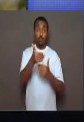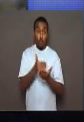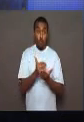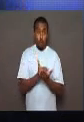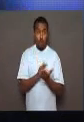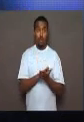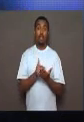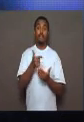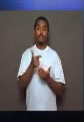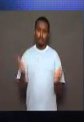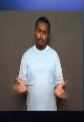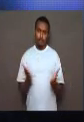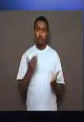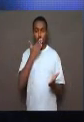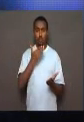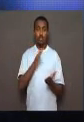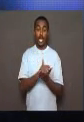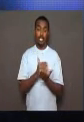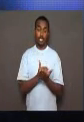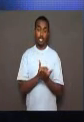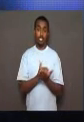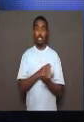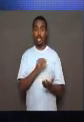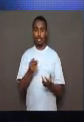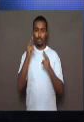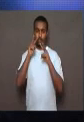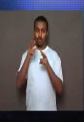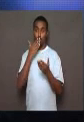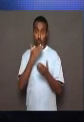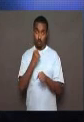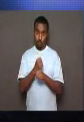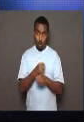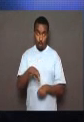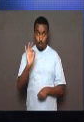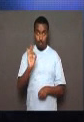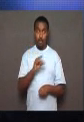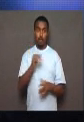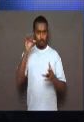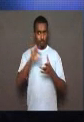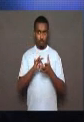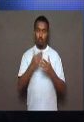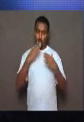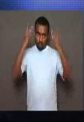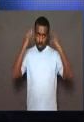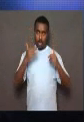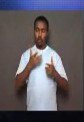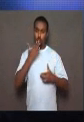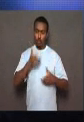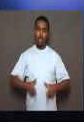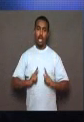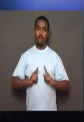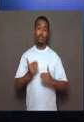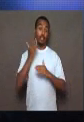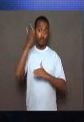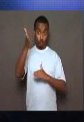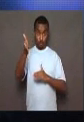I have encouraged her to get a good education. Then she will get a good job, marry well, and have a